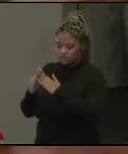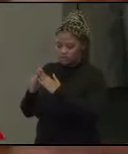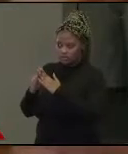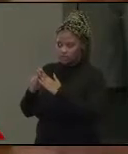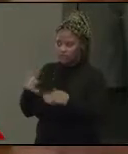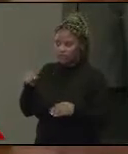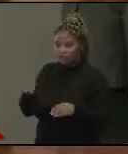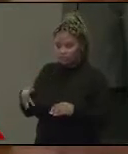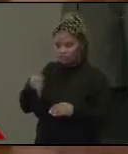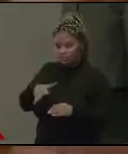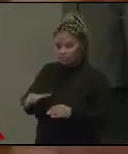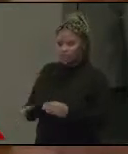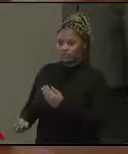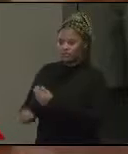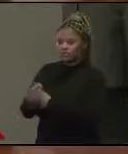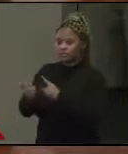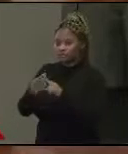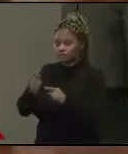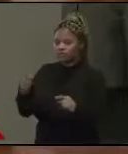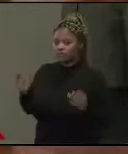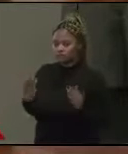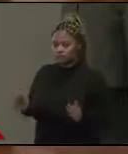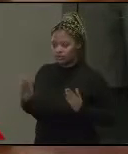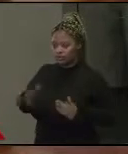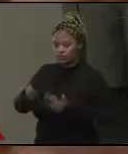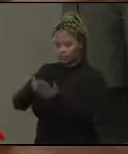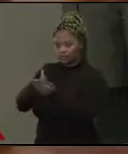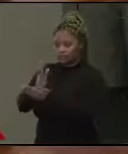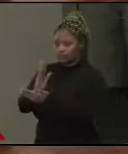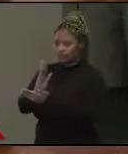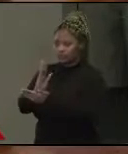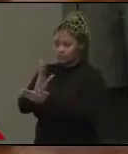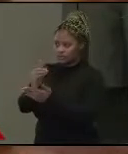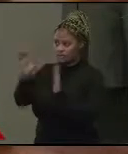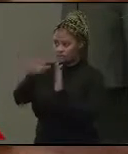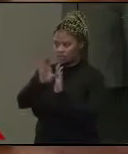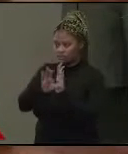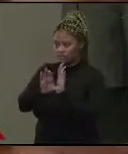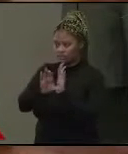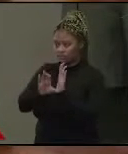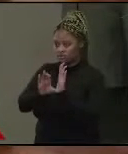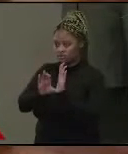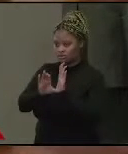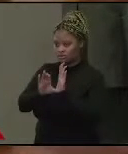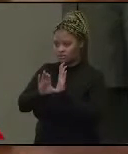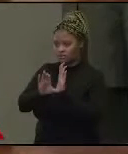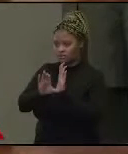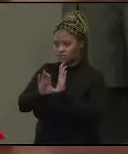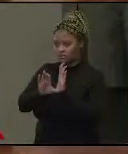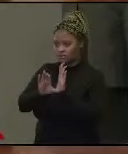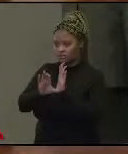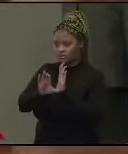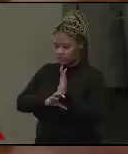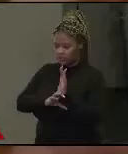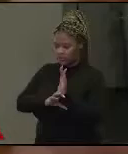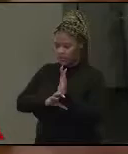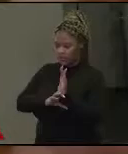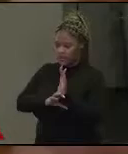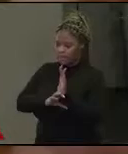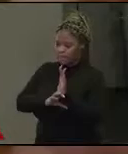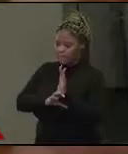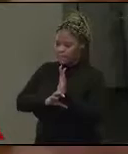framework, the constitutional right to shelter, that has been inspired by our Freedom Charter. Furthermore,